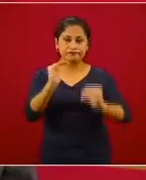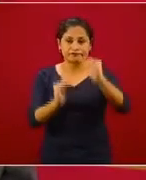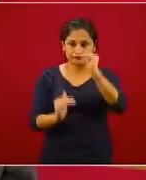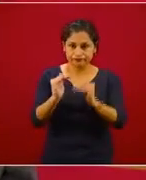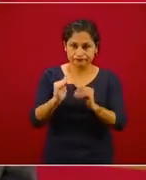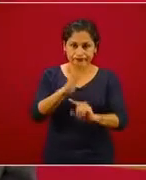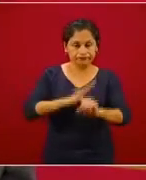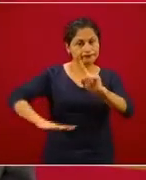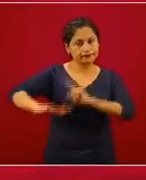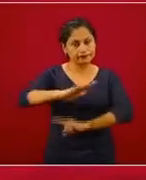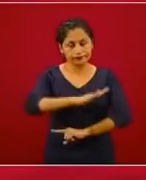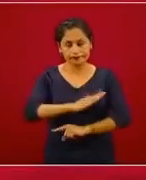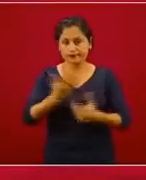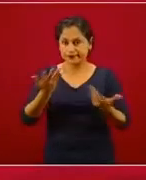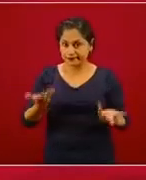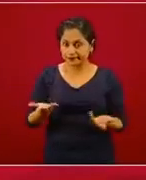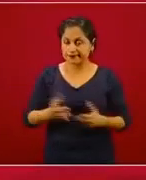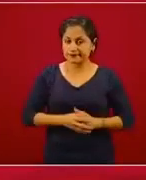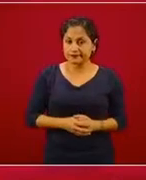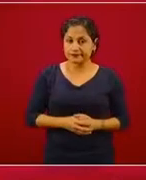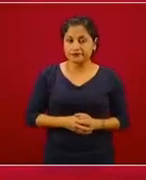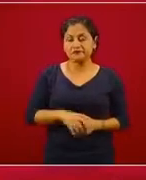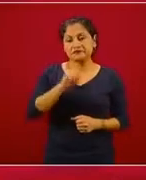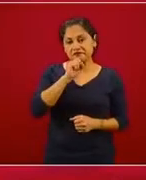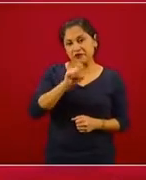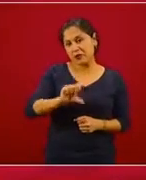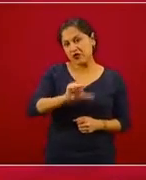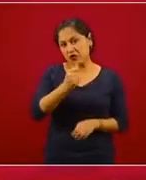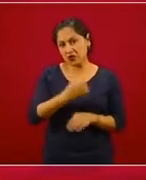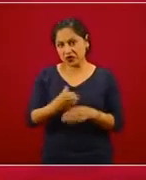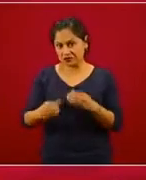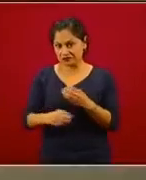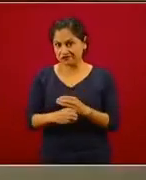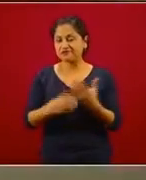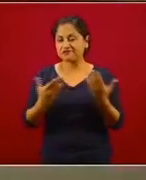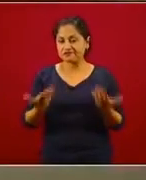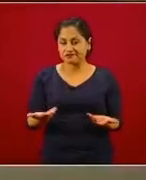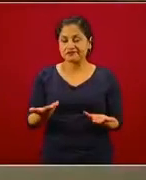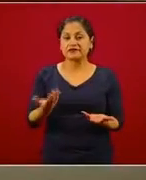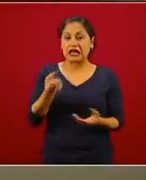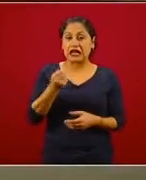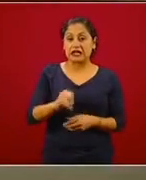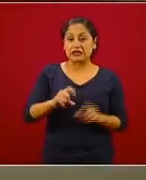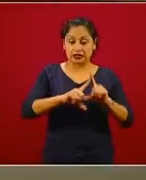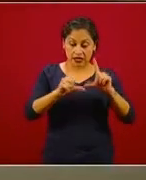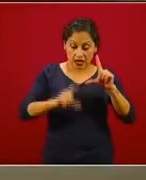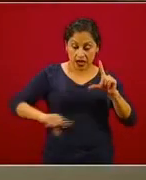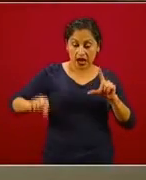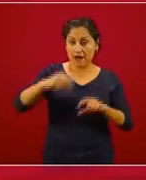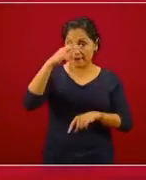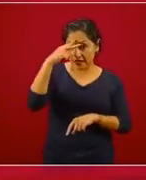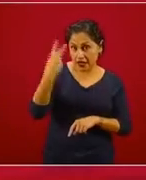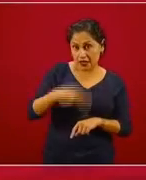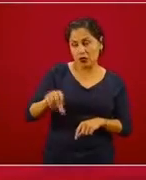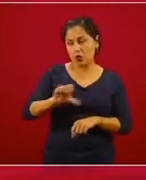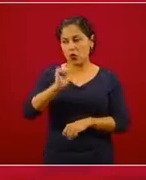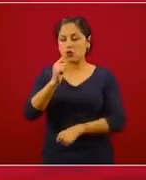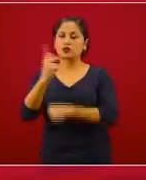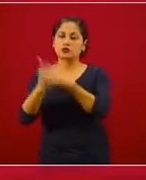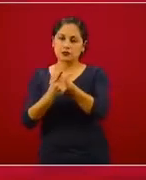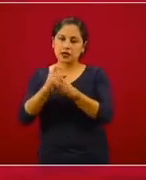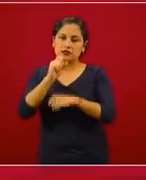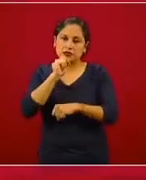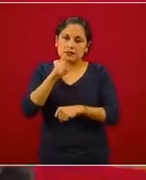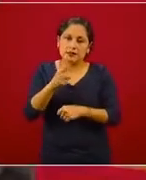natural consequence in a polarized society with a lot of differences between social sectors and social